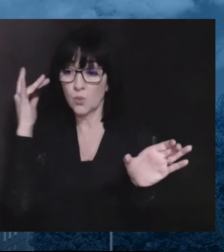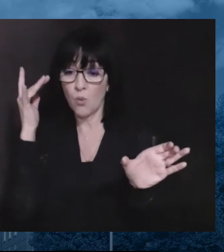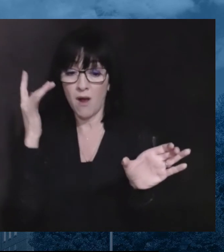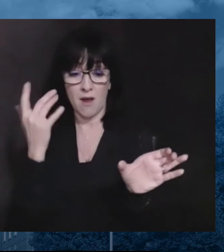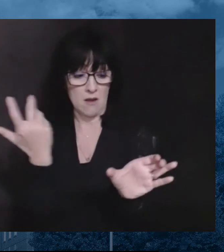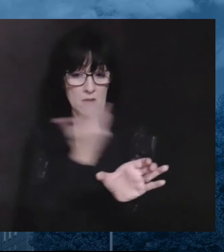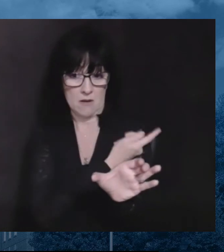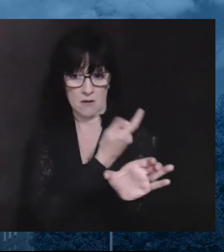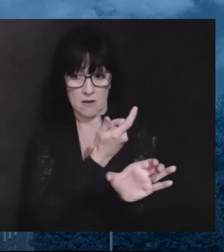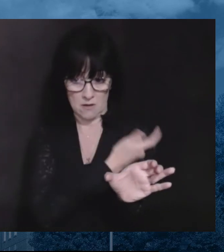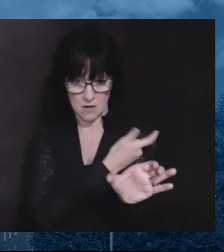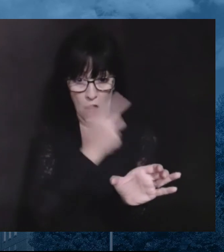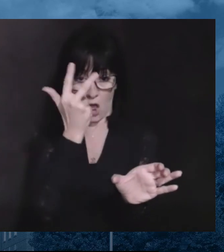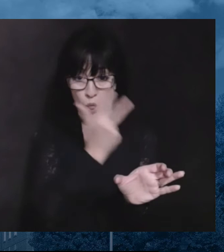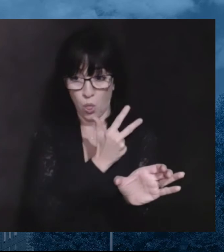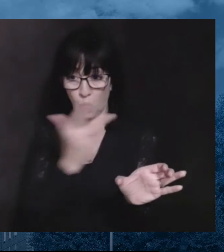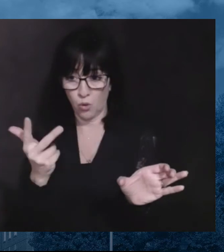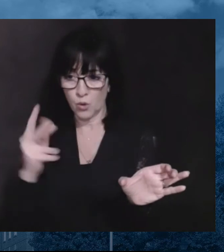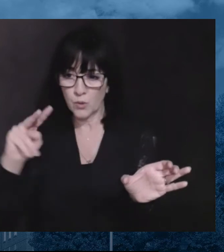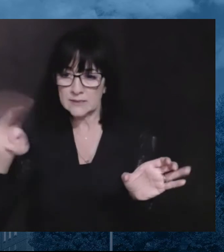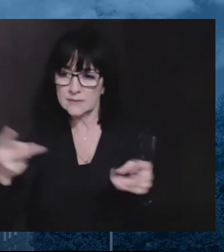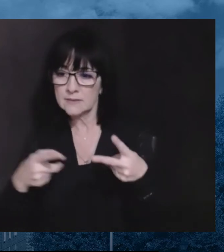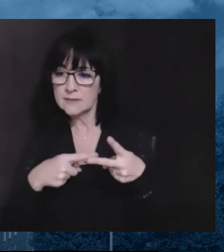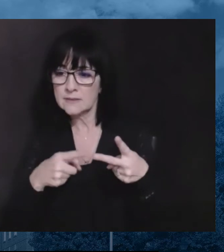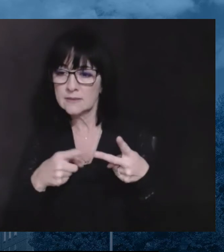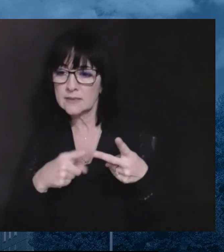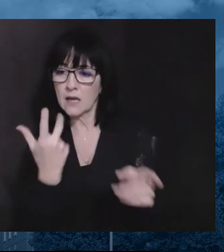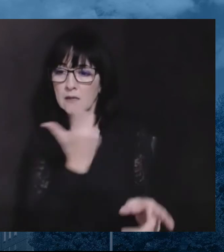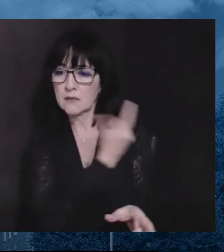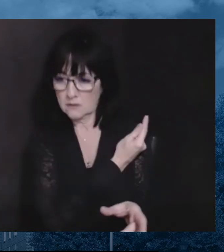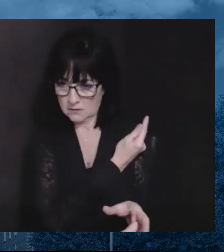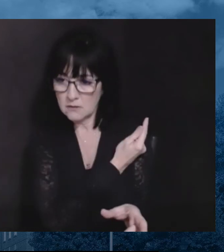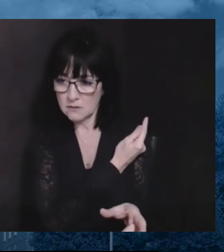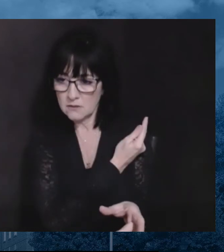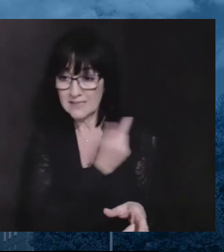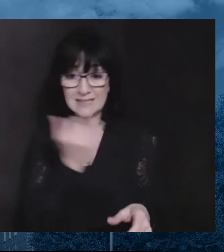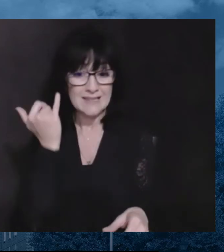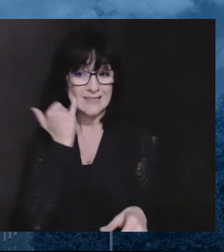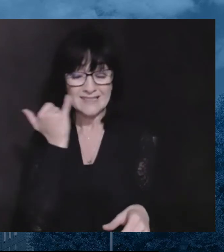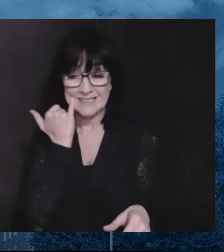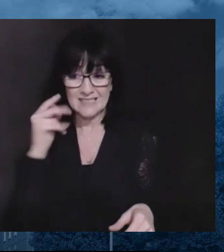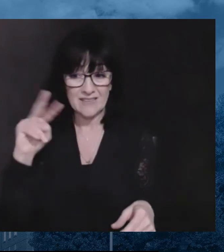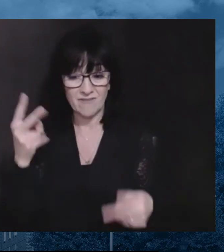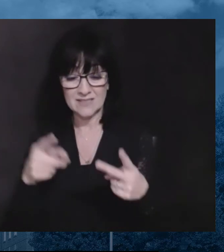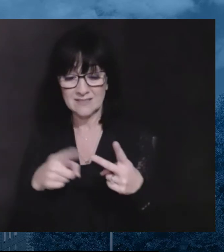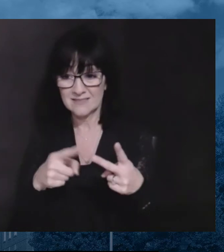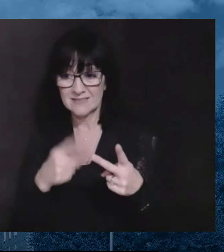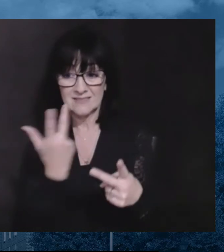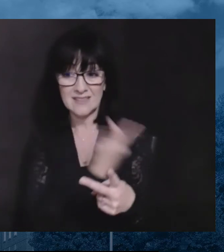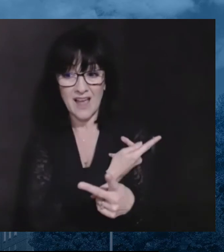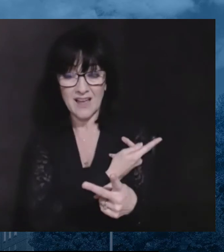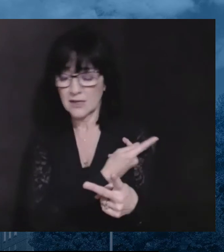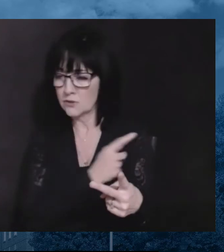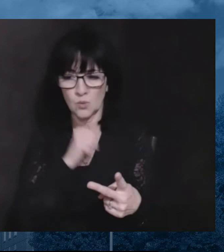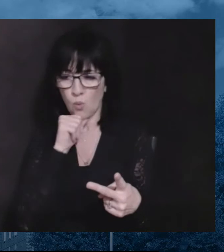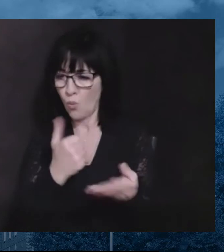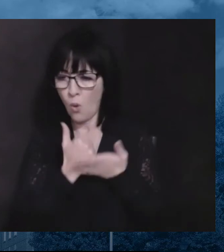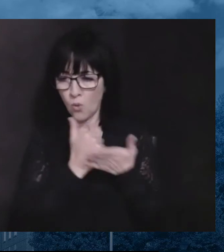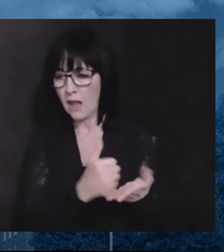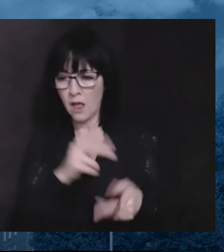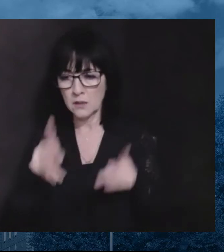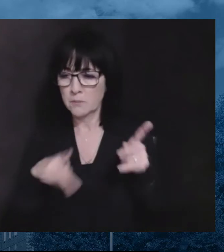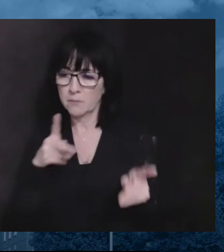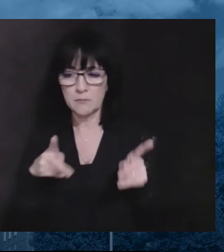the approximate numbers for the second dose. Some are moving are waiting in the warehouse to move out this